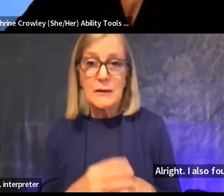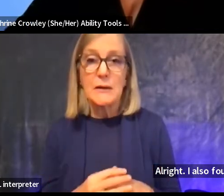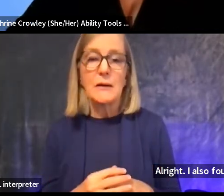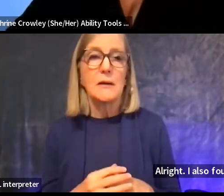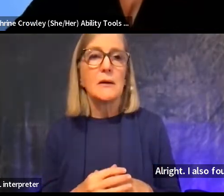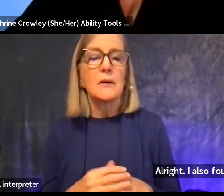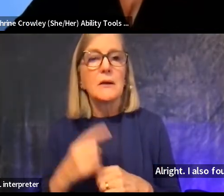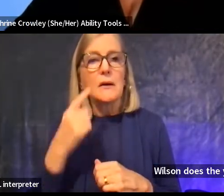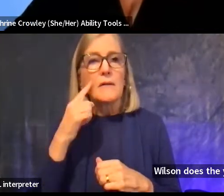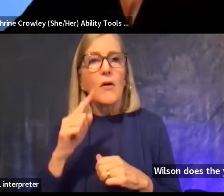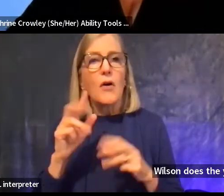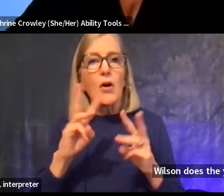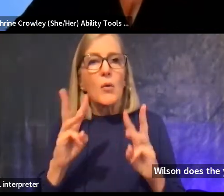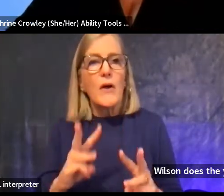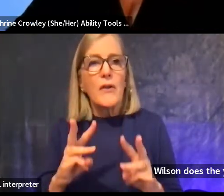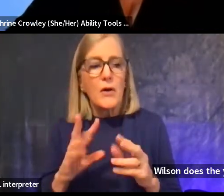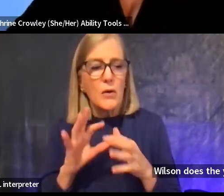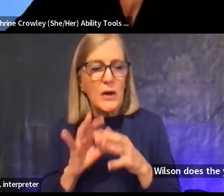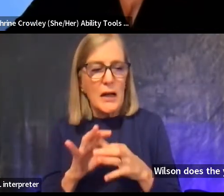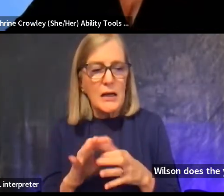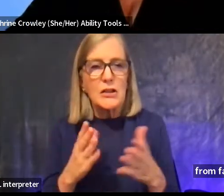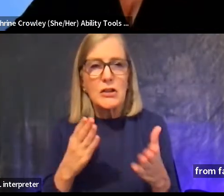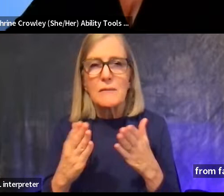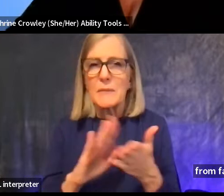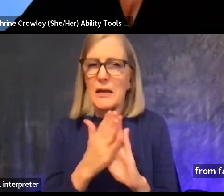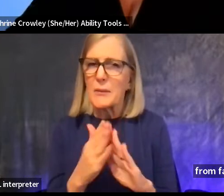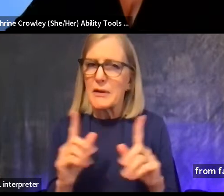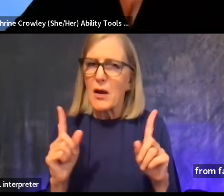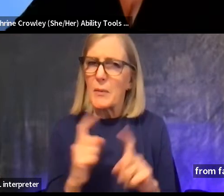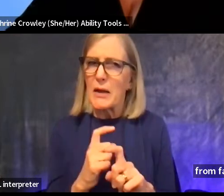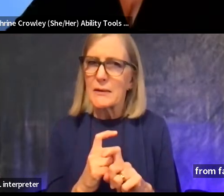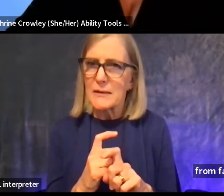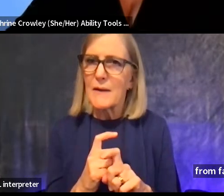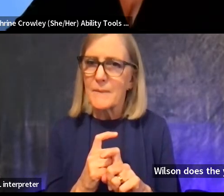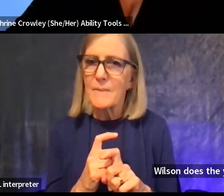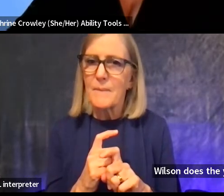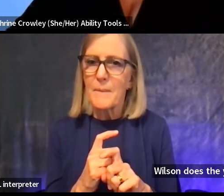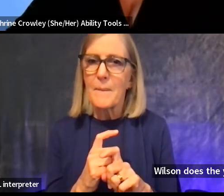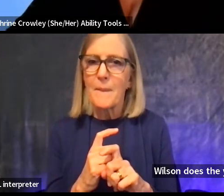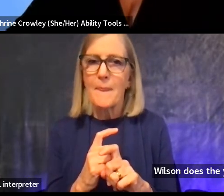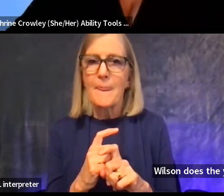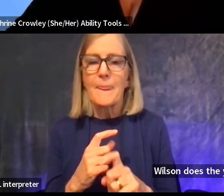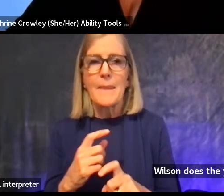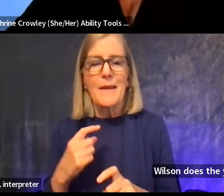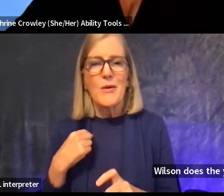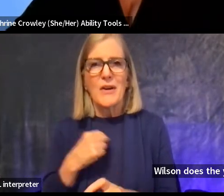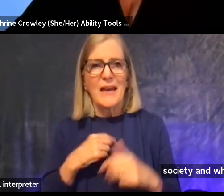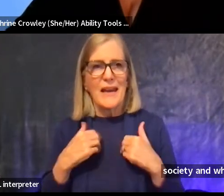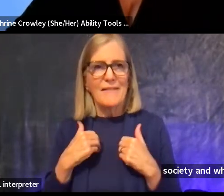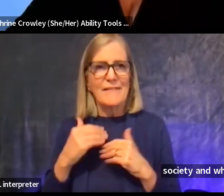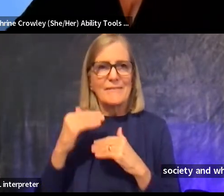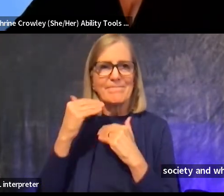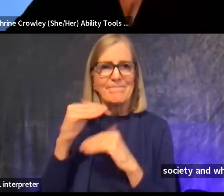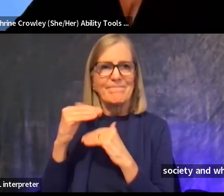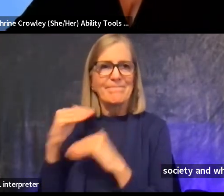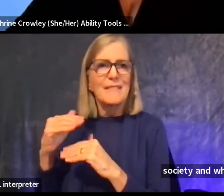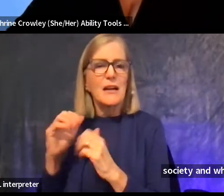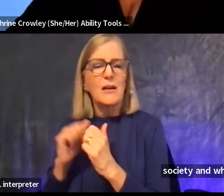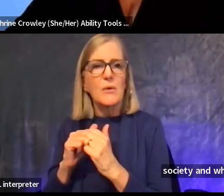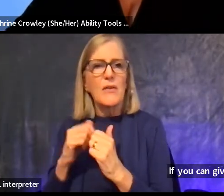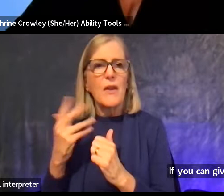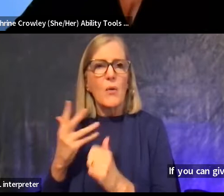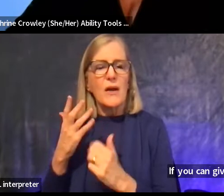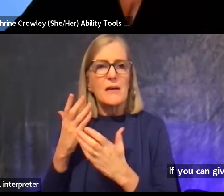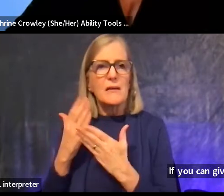weather-related services, it becomes a little complex. We are limited in some of the resources that we